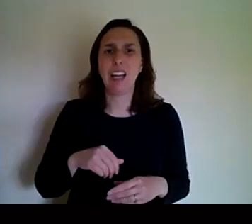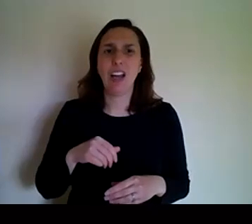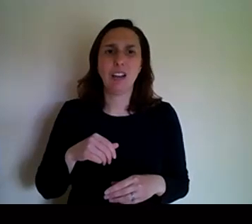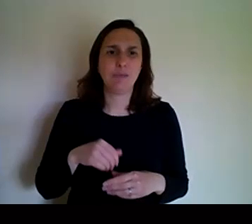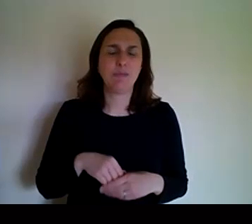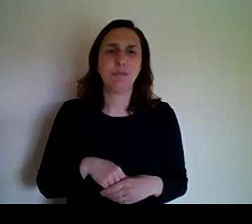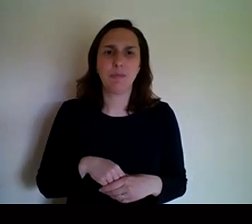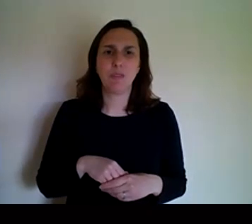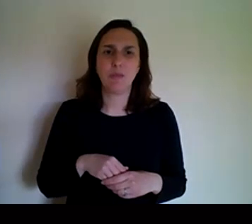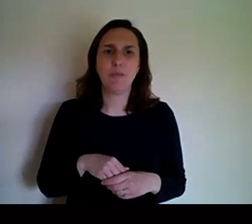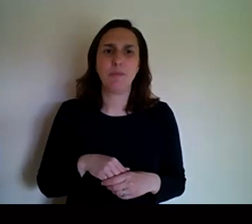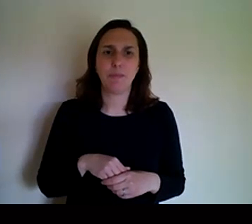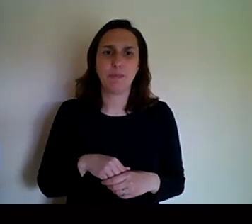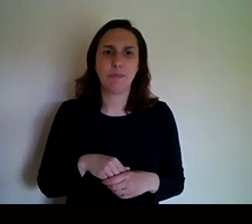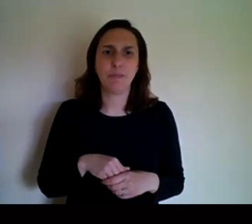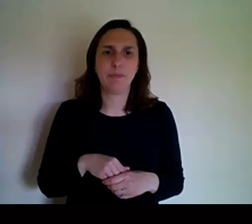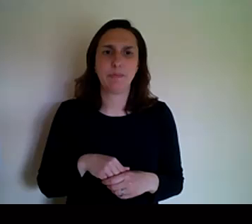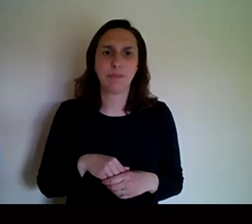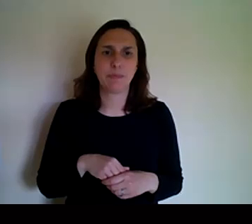cell phone usage.